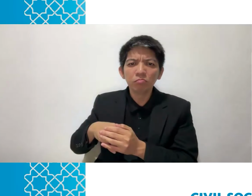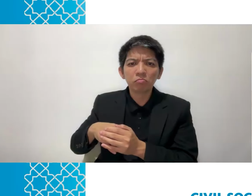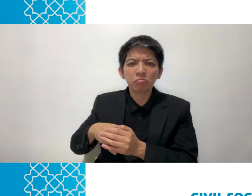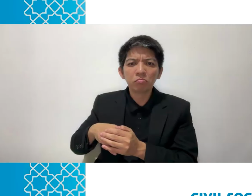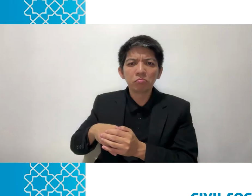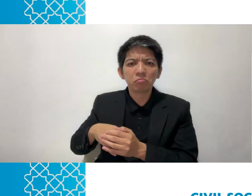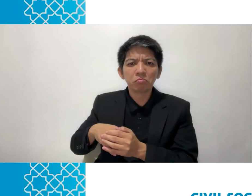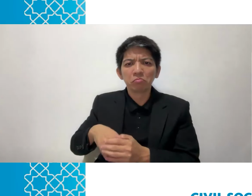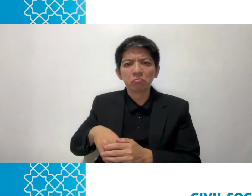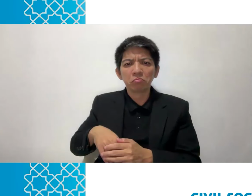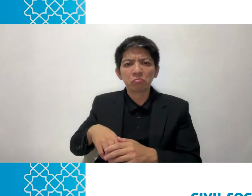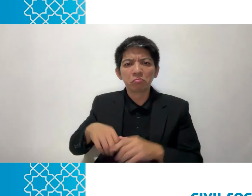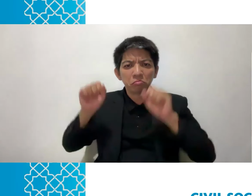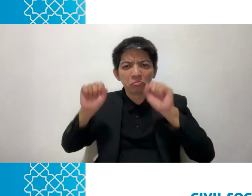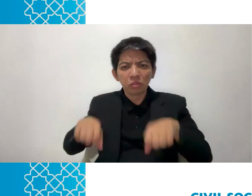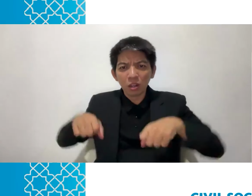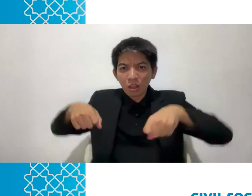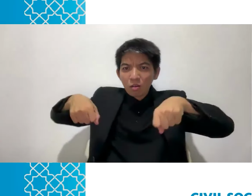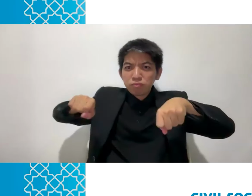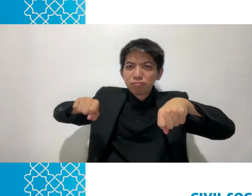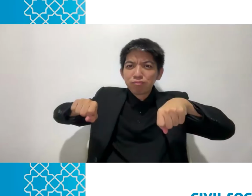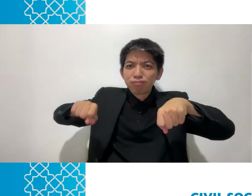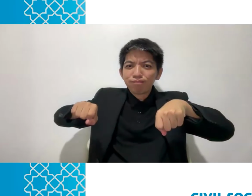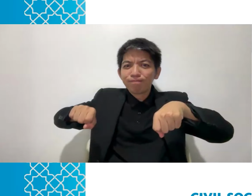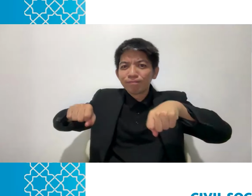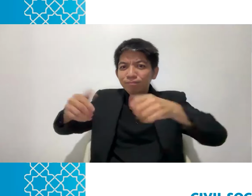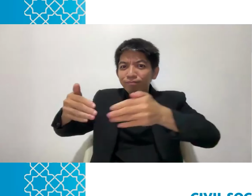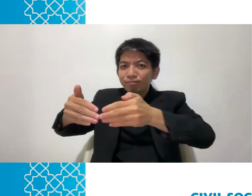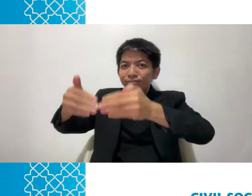to implement this project,